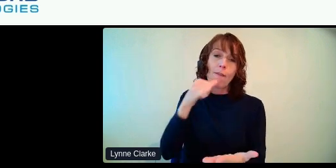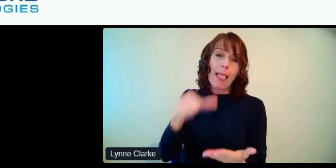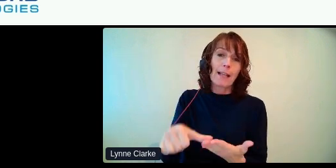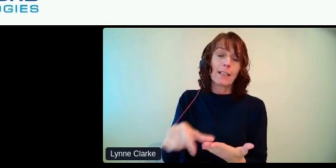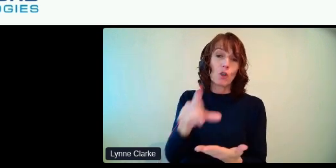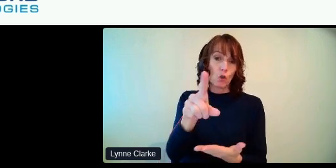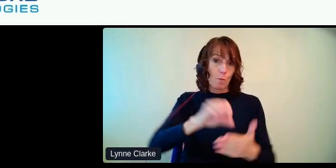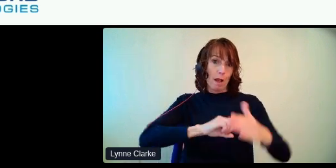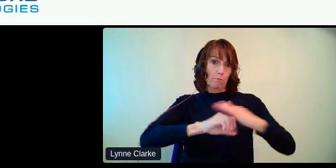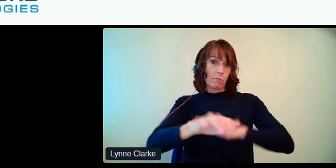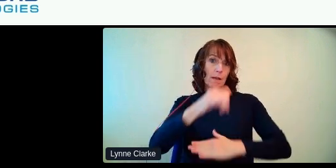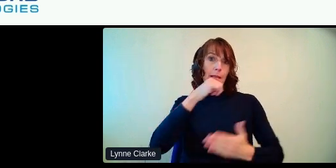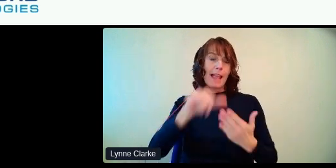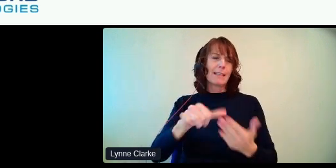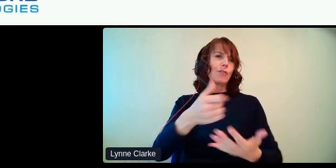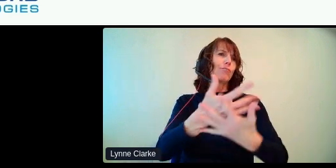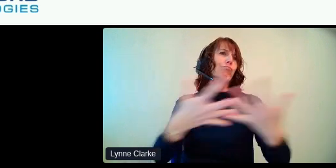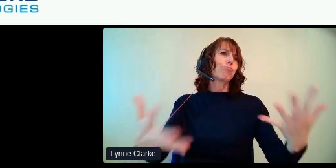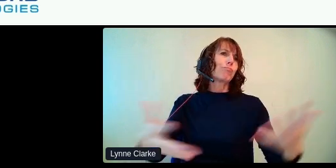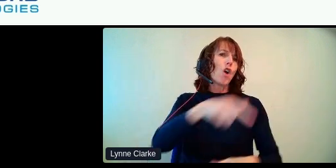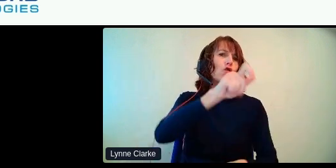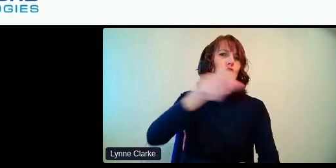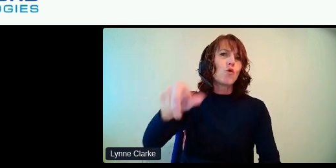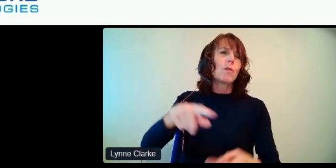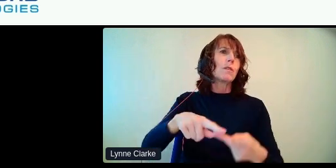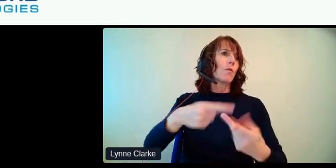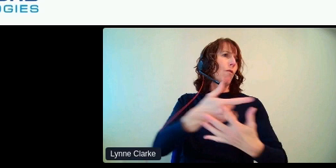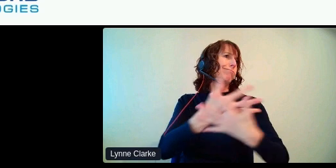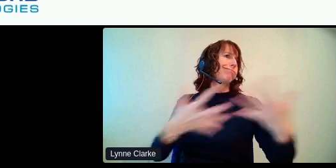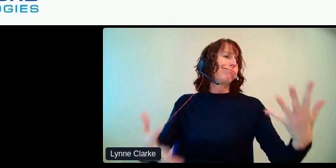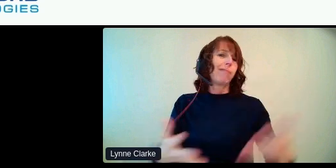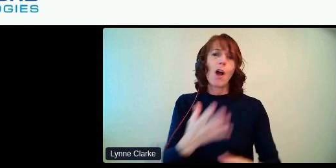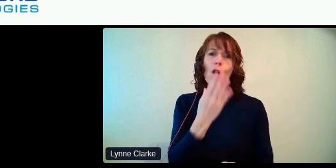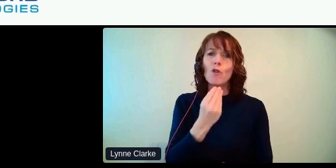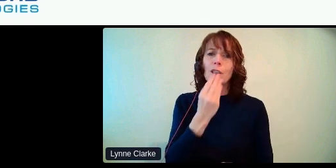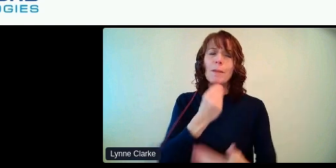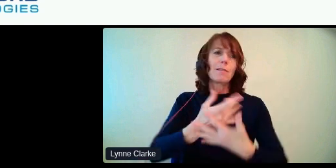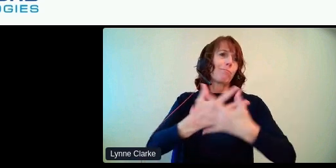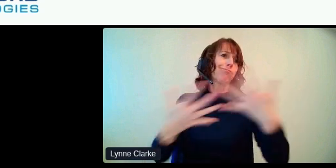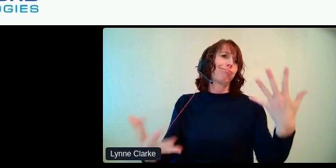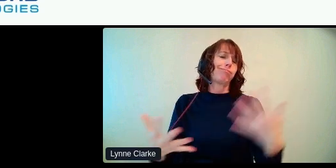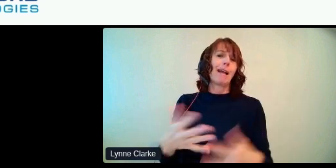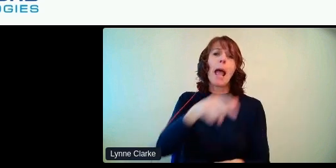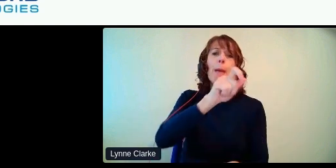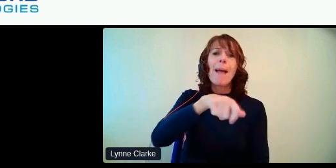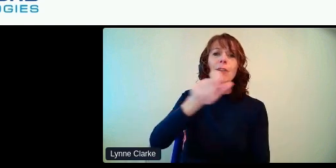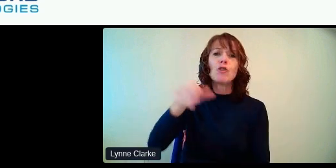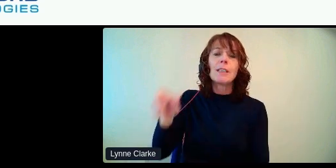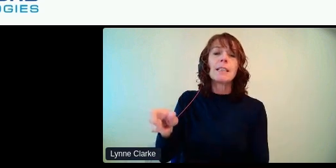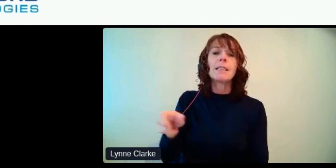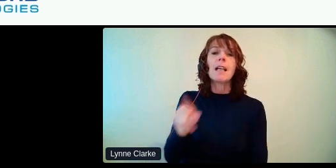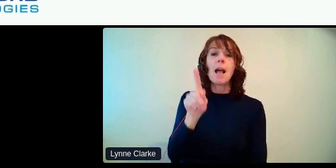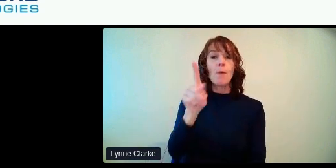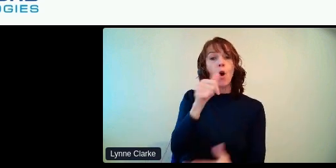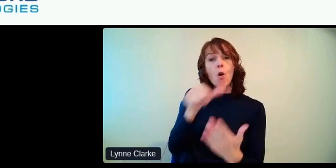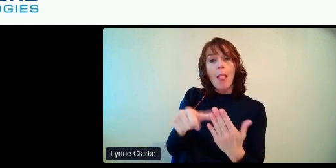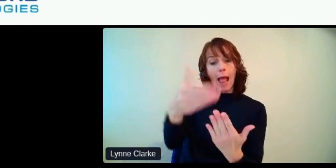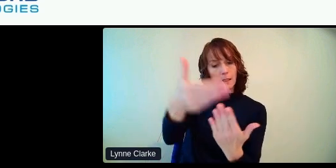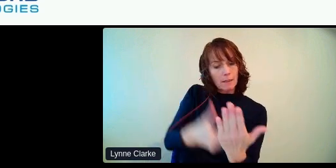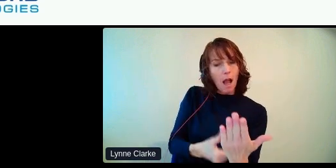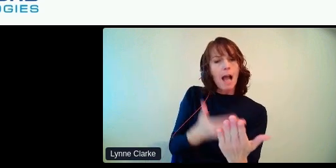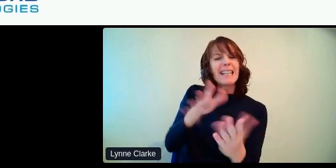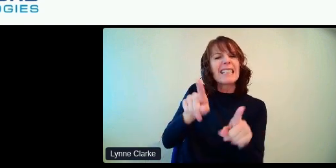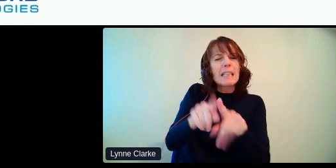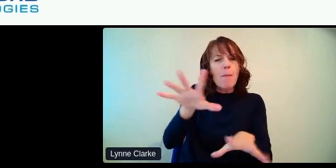to multiple students, to multiple customers, to multiple patients, and there may be minor changes within that